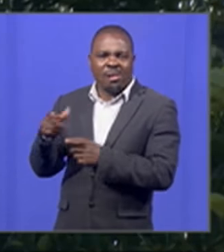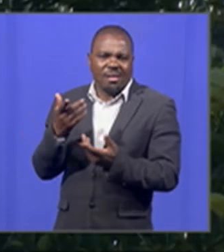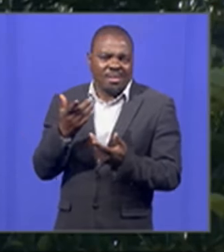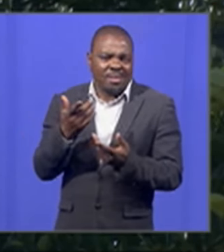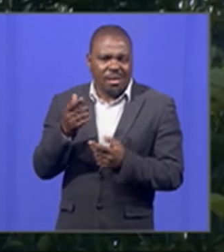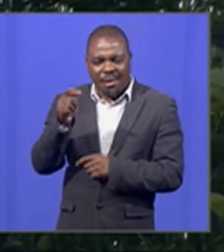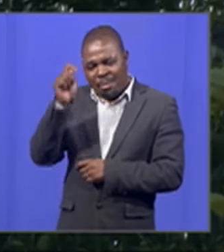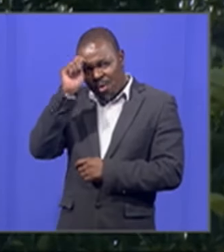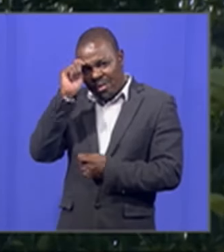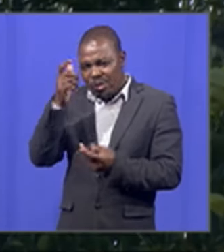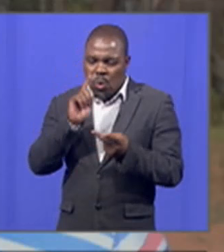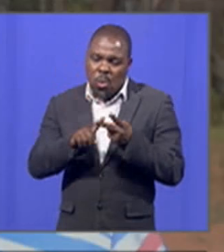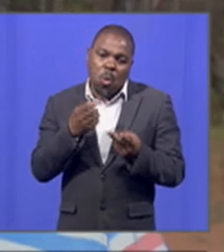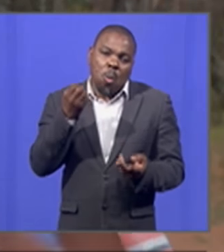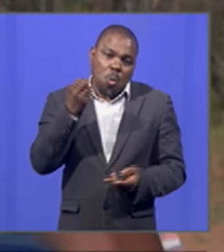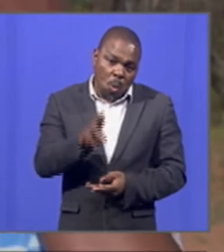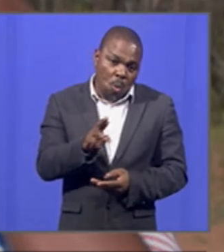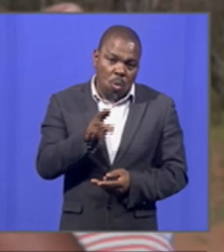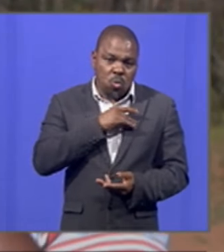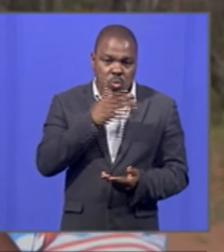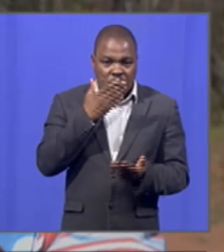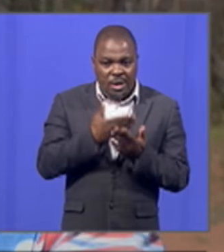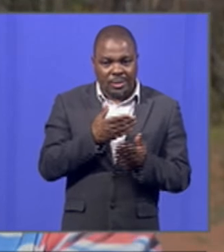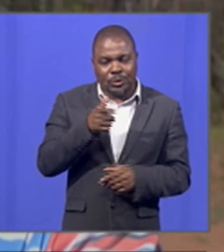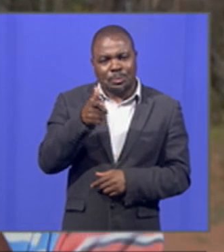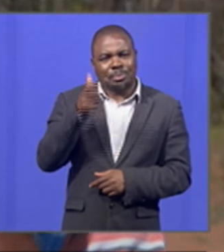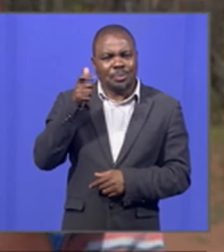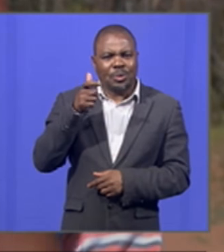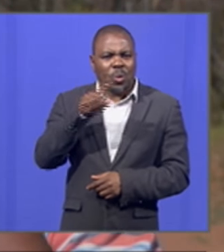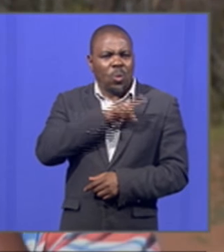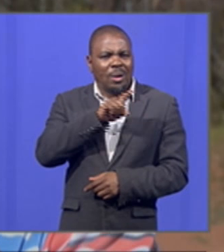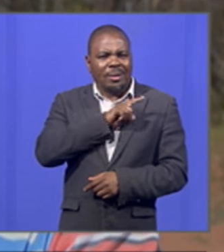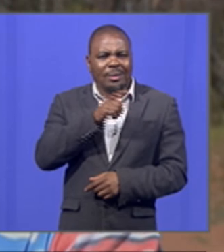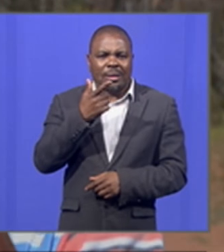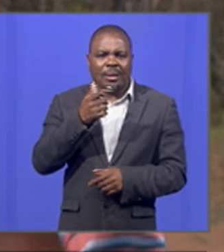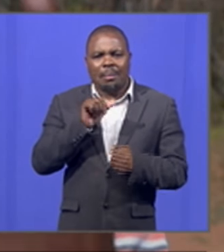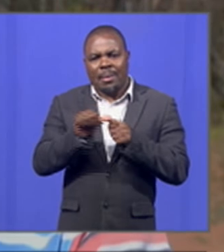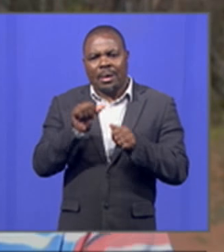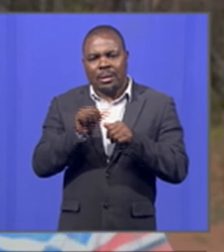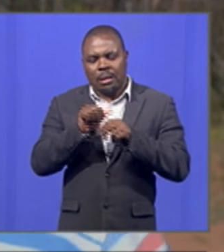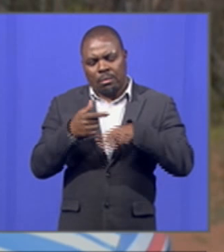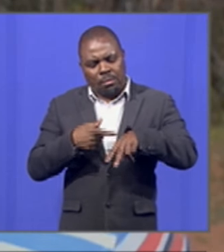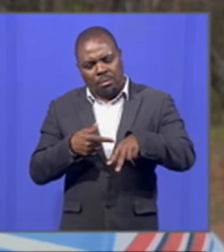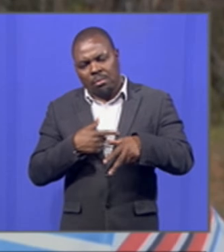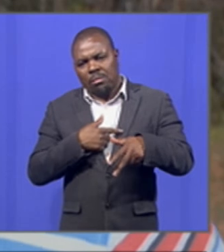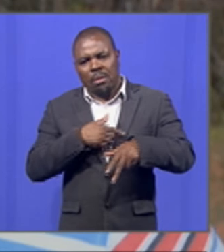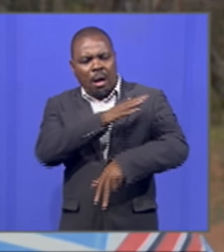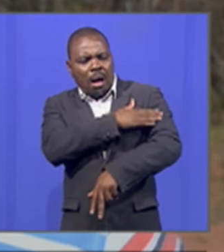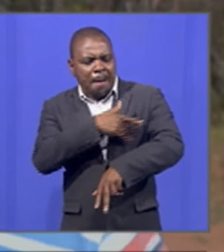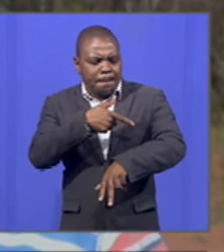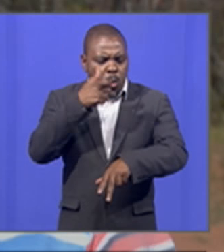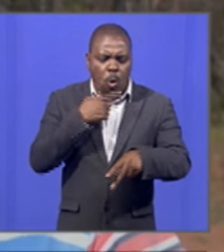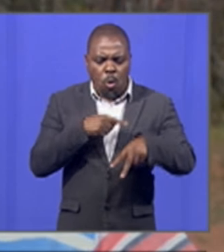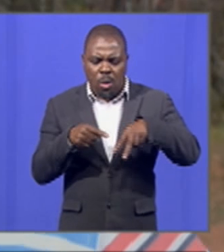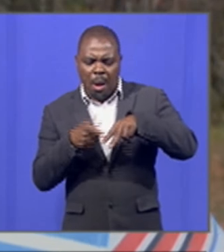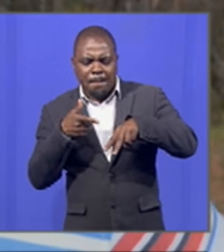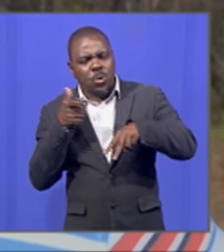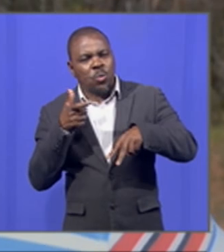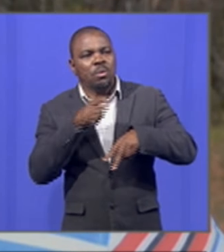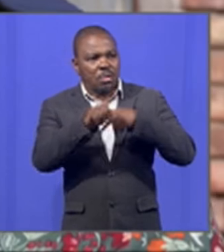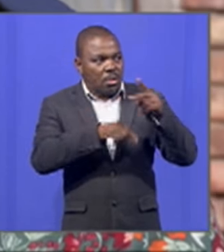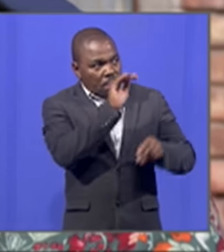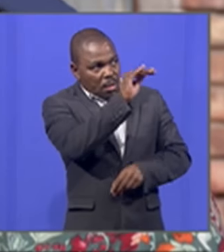whatever. Or maybe if he decided then to shoot him, why didn't he at least shoot him in the arm or in the leg so that the police